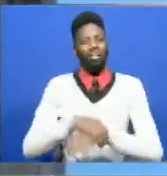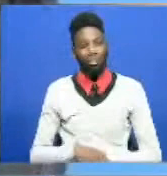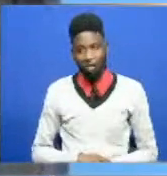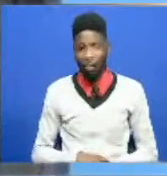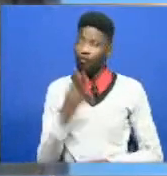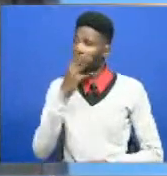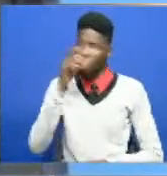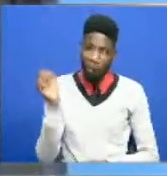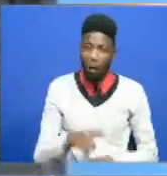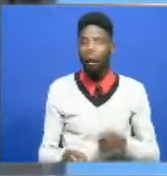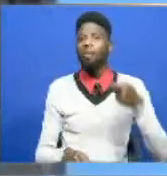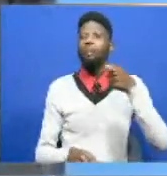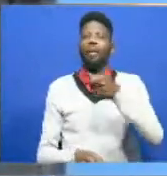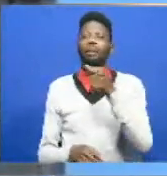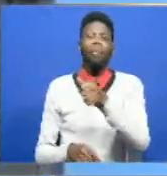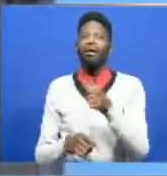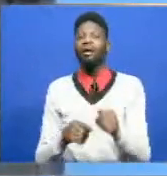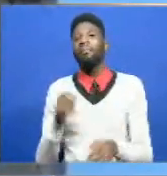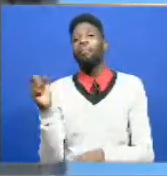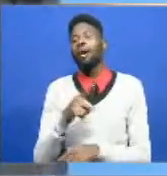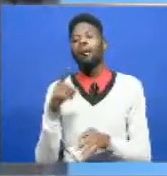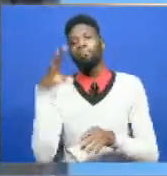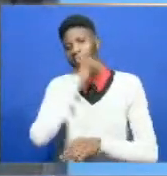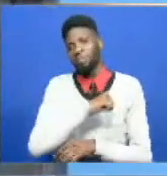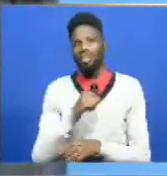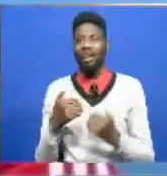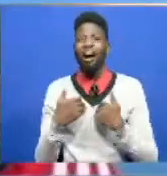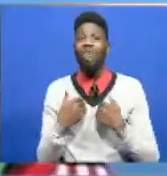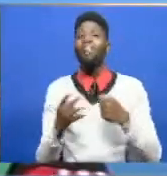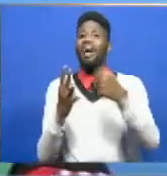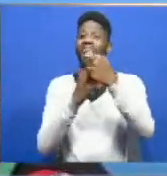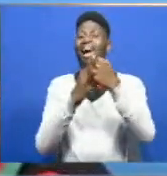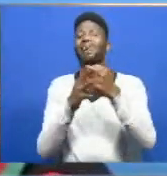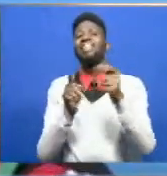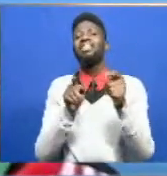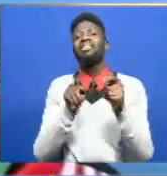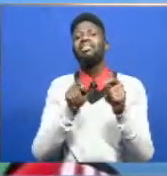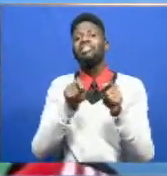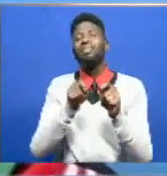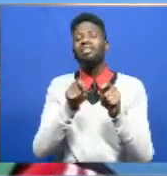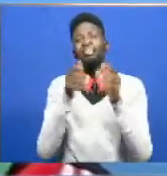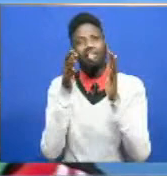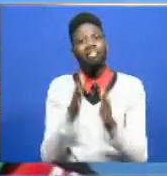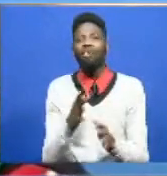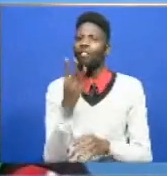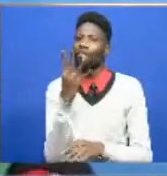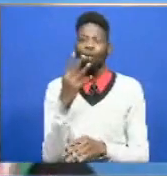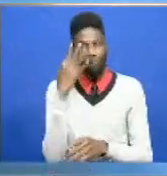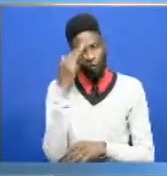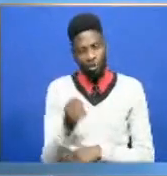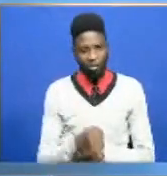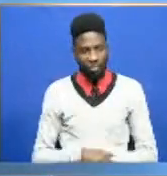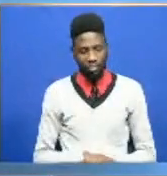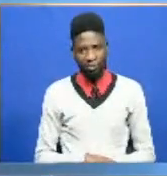4 months, how do you have 9 general managers sitting? It now wants the entire management sent